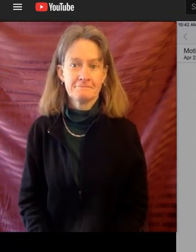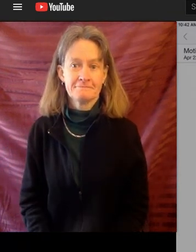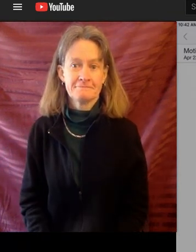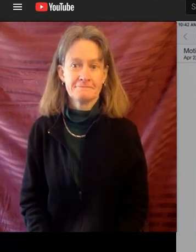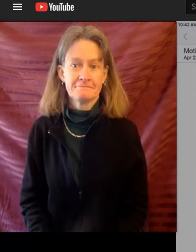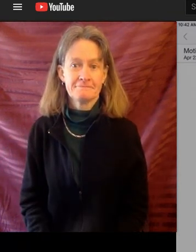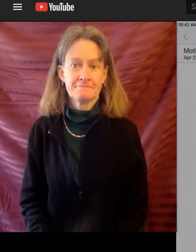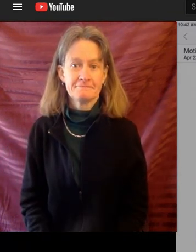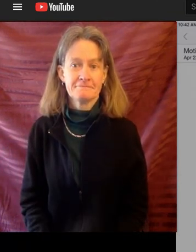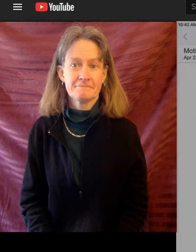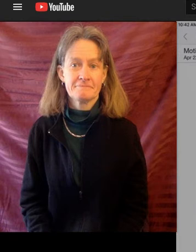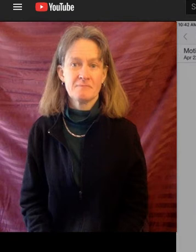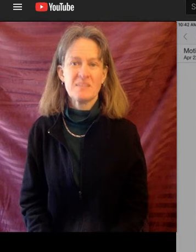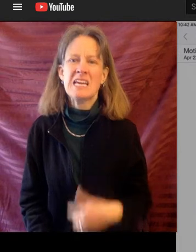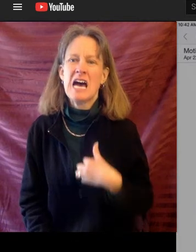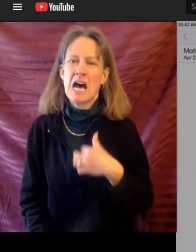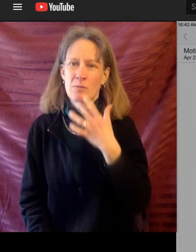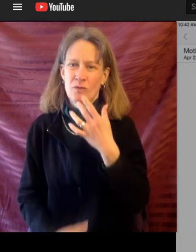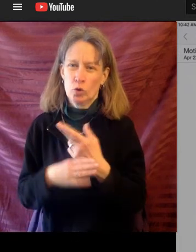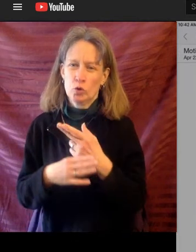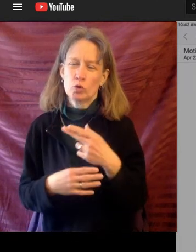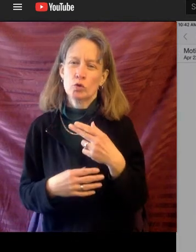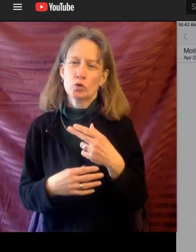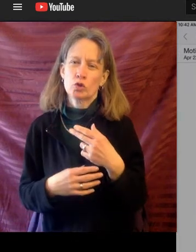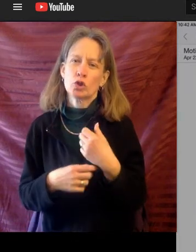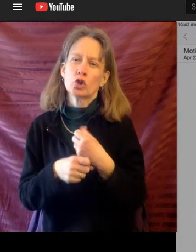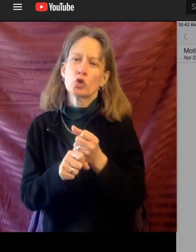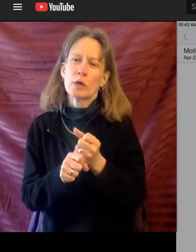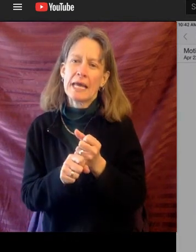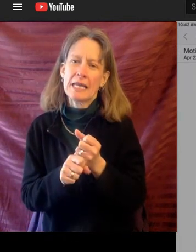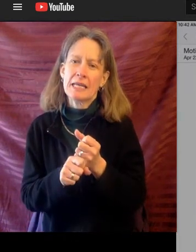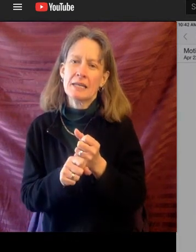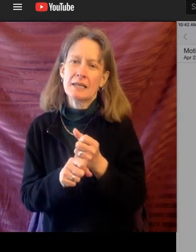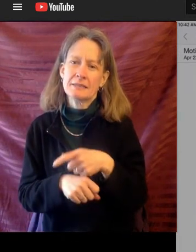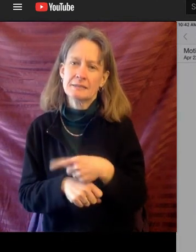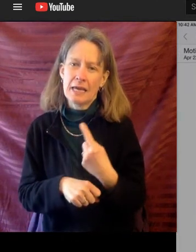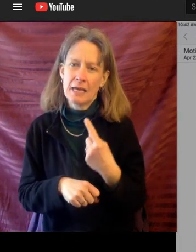And I like to use Create a Date to sort it.